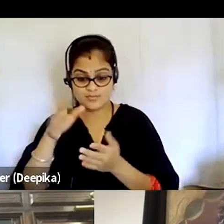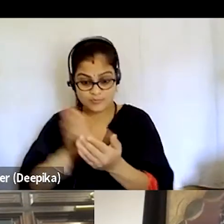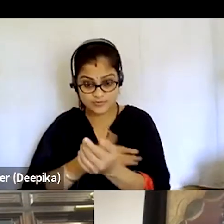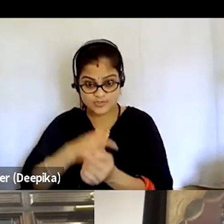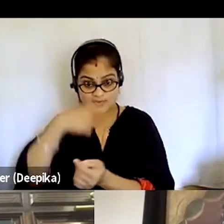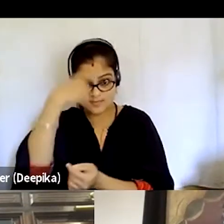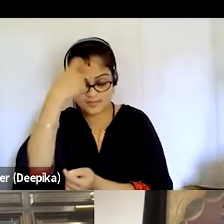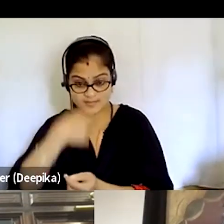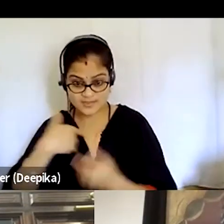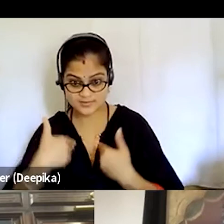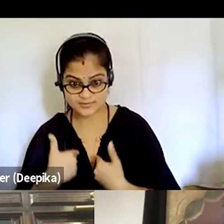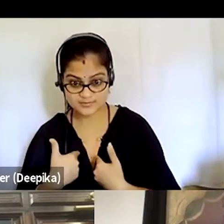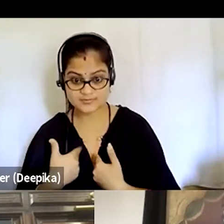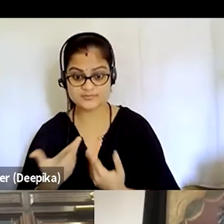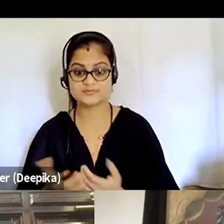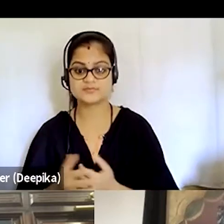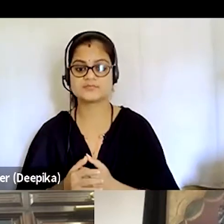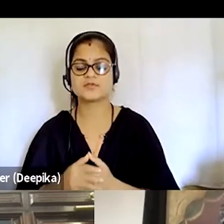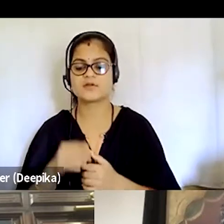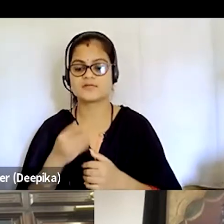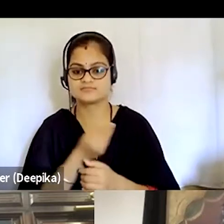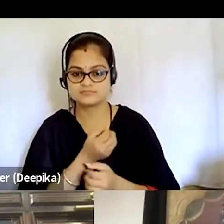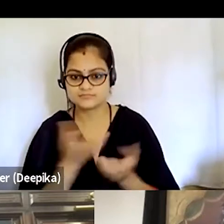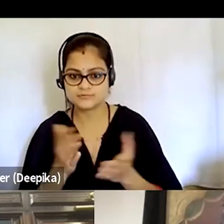space, they were more friends than